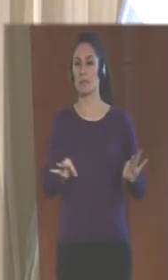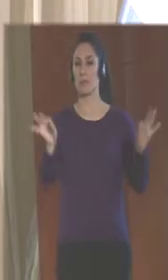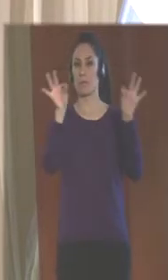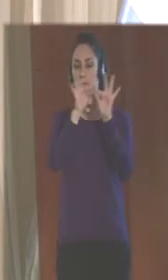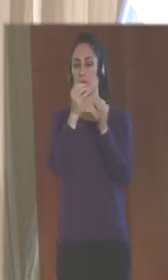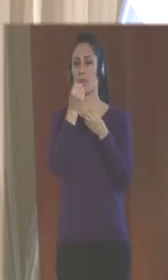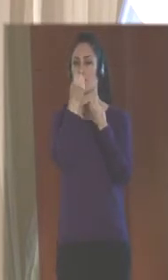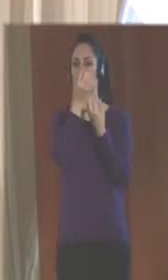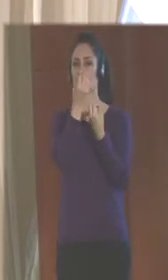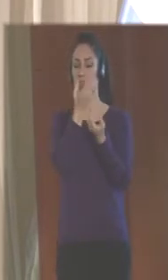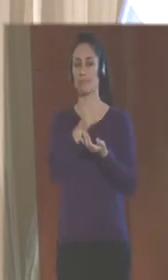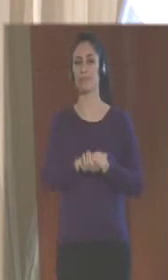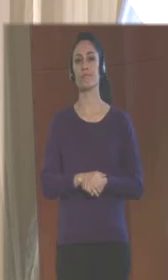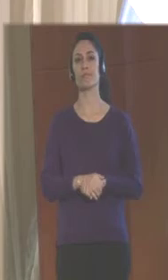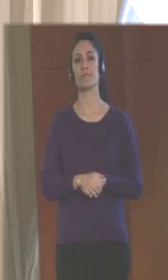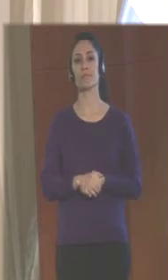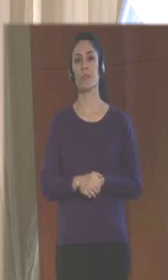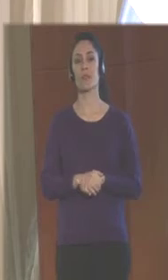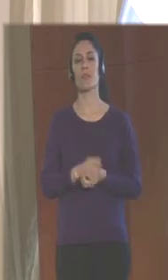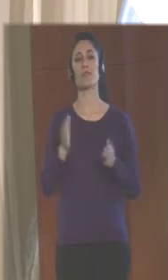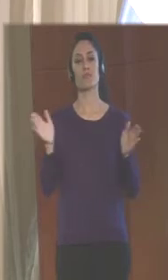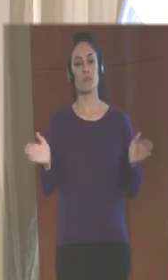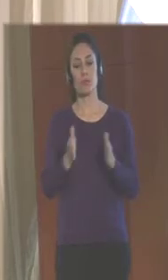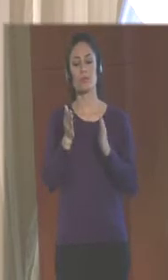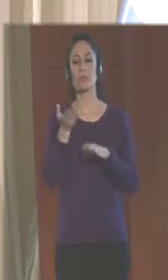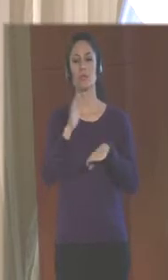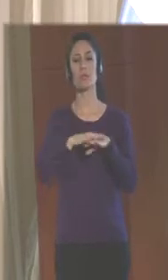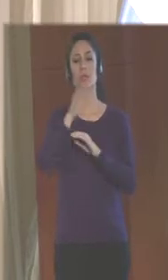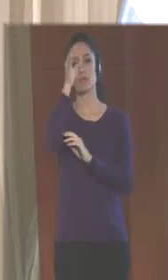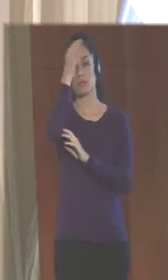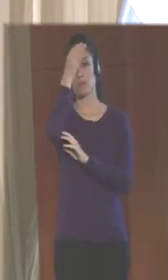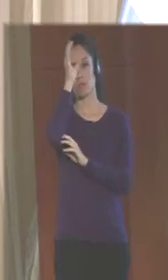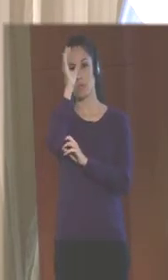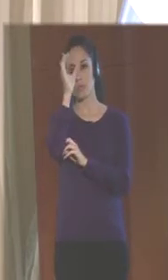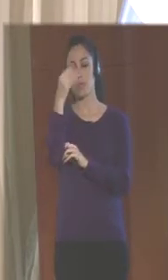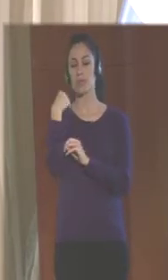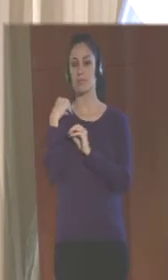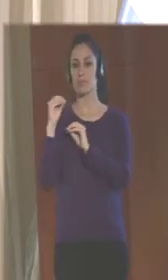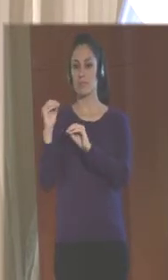hydrometeorology projects. Another thing is to